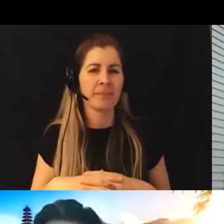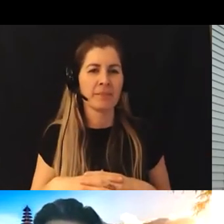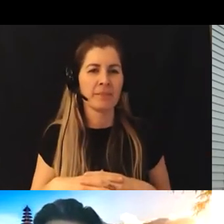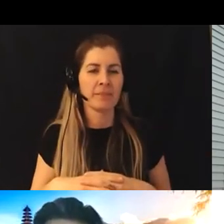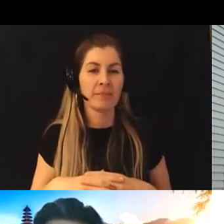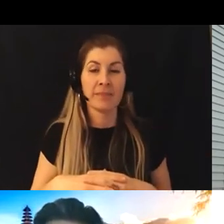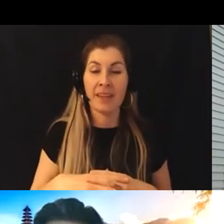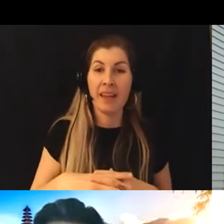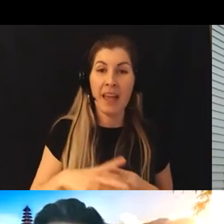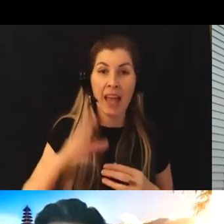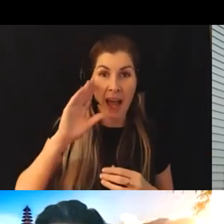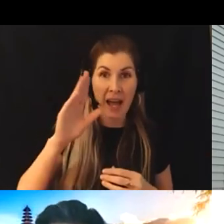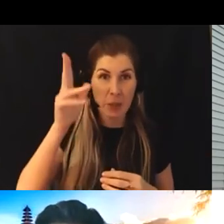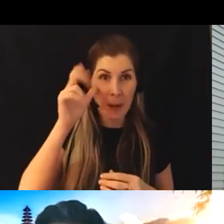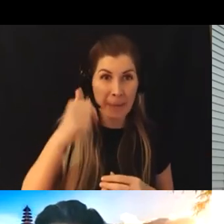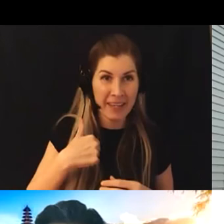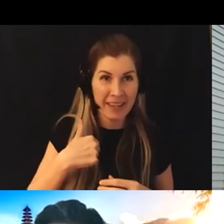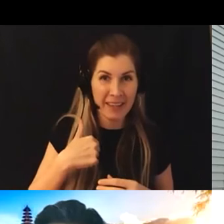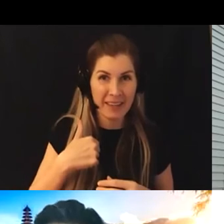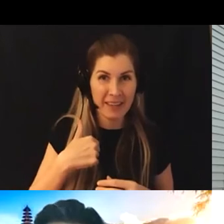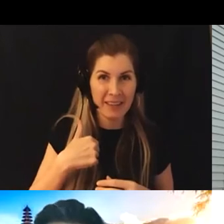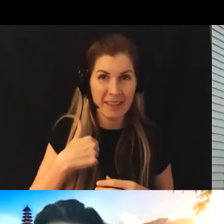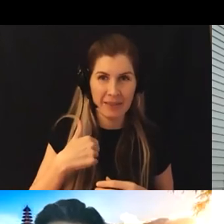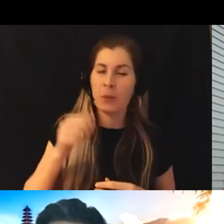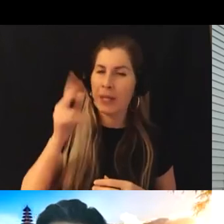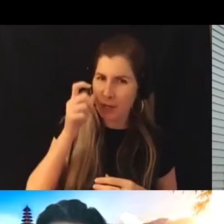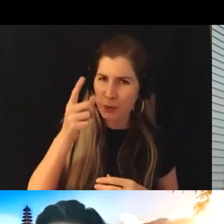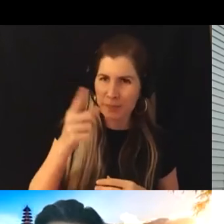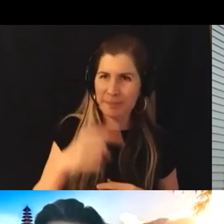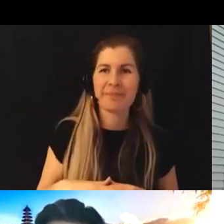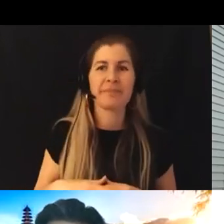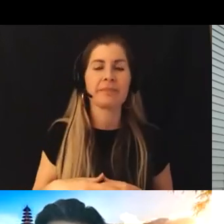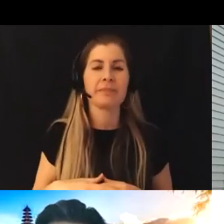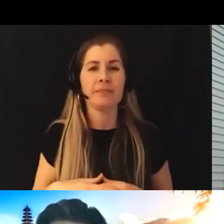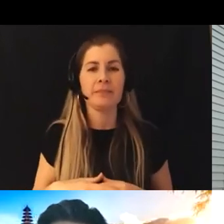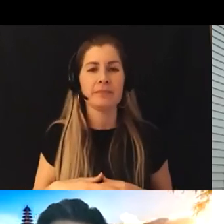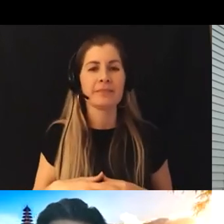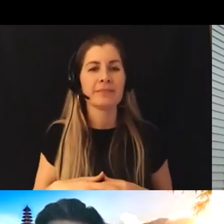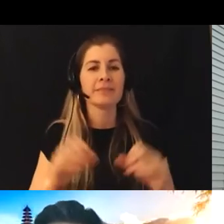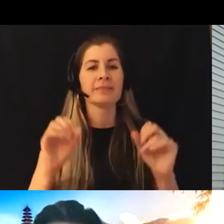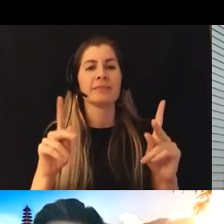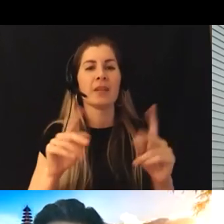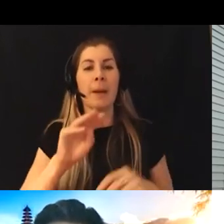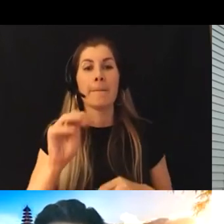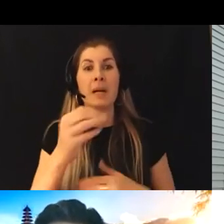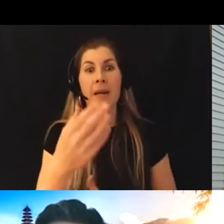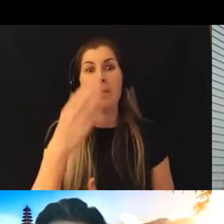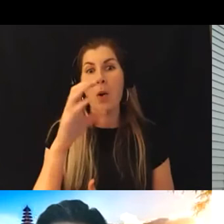Hi, can you hear me? Yes, we can hear you. Okay, fantastic. So the Monday Morning